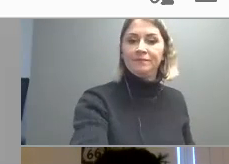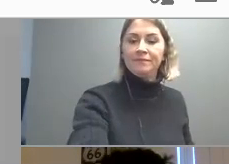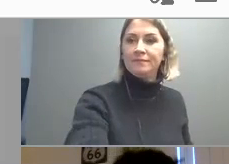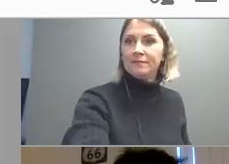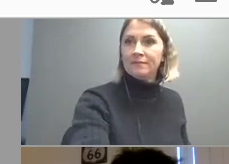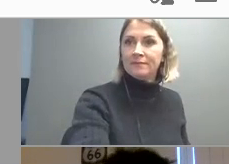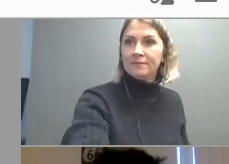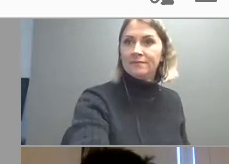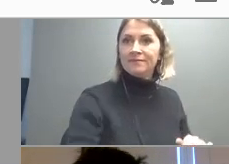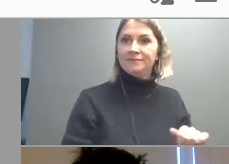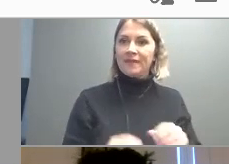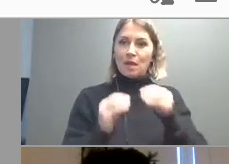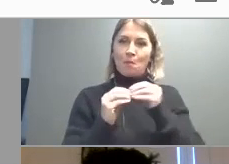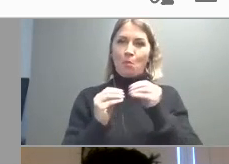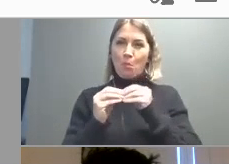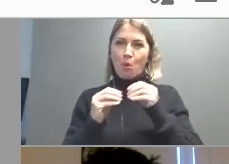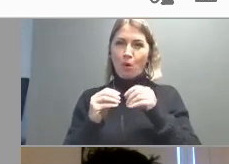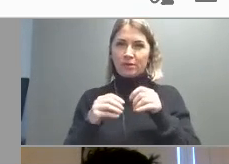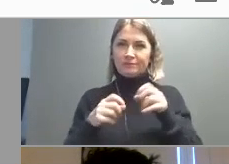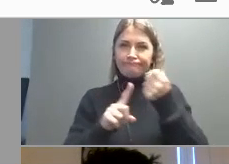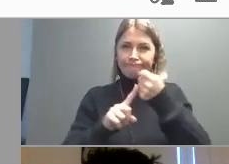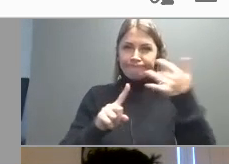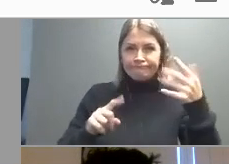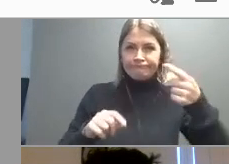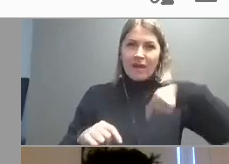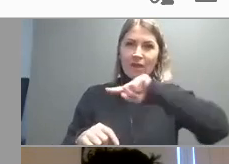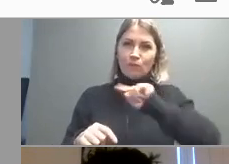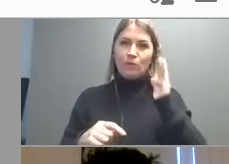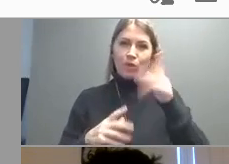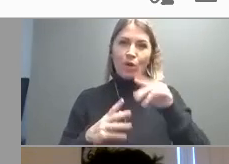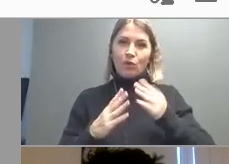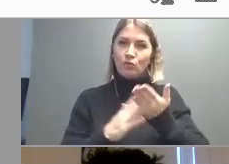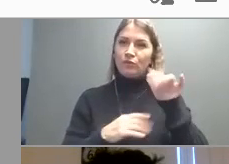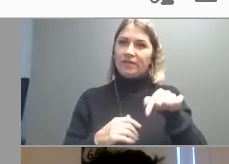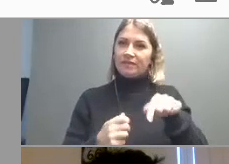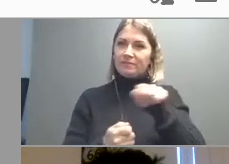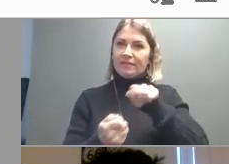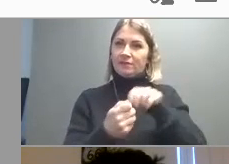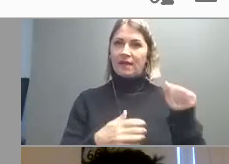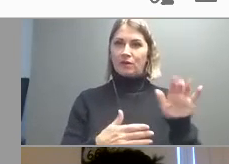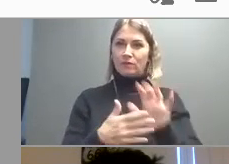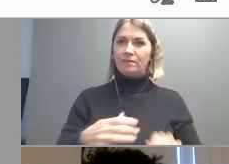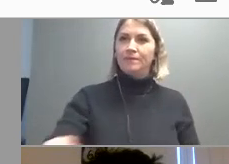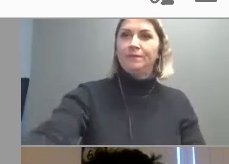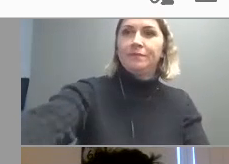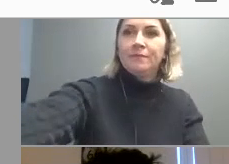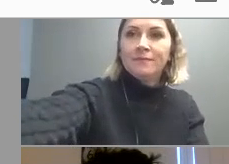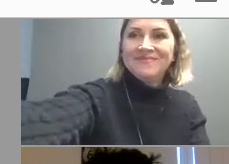uh, in a bit more detail, and then we will go through a dry run about for this particular algorithm. So the input to